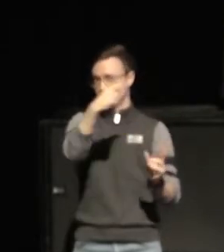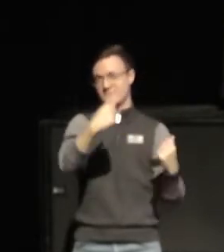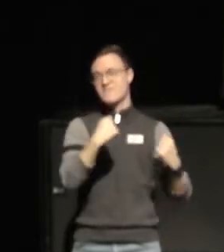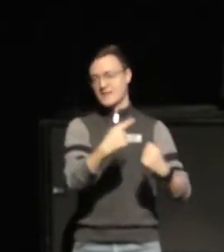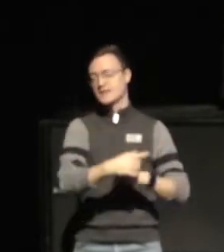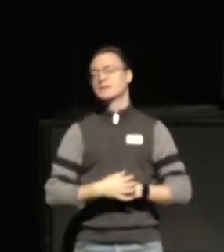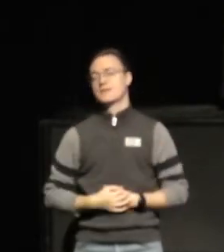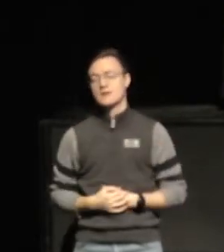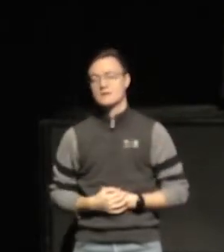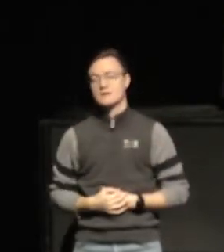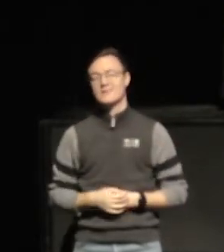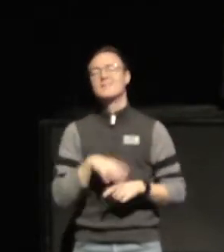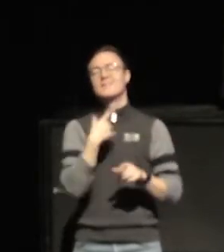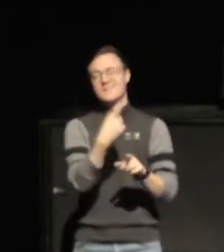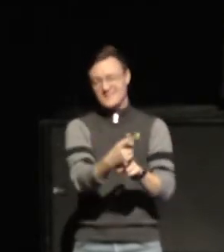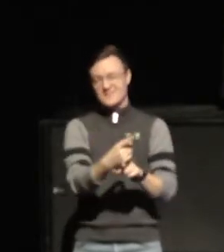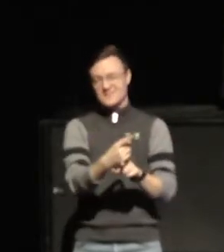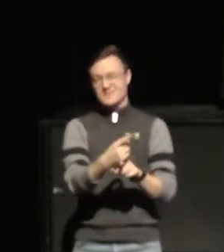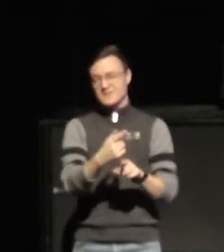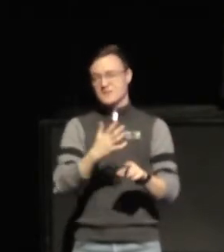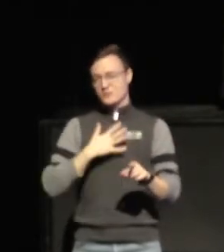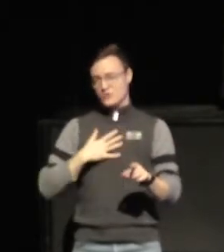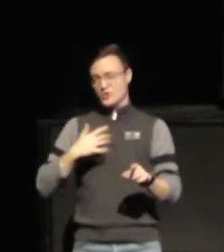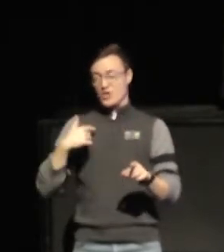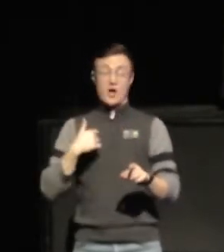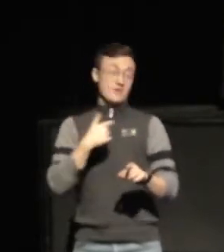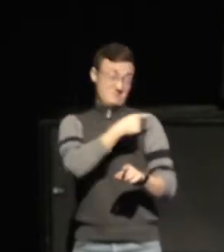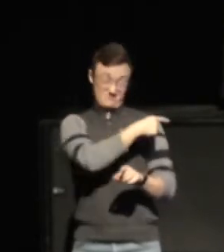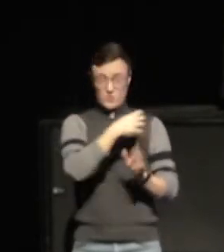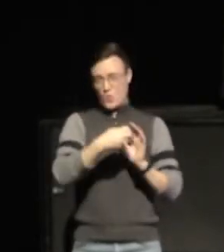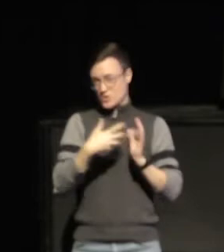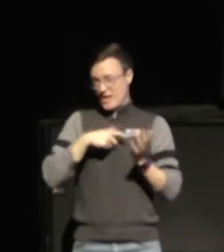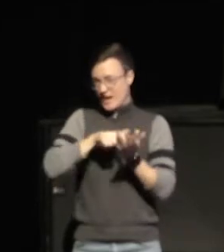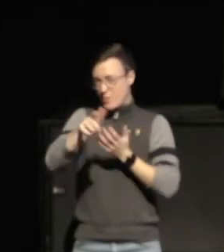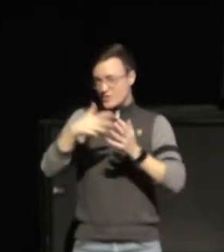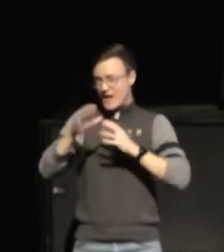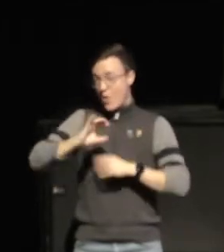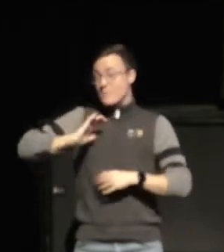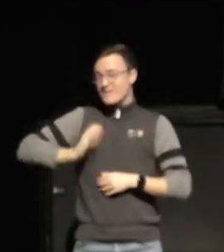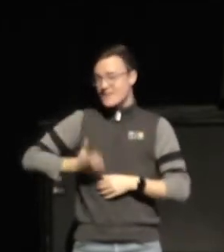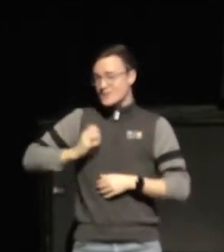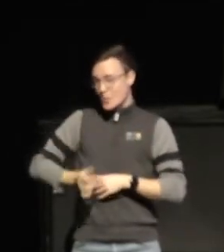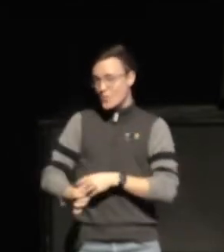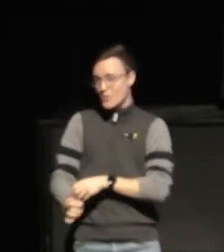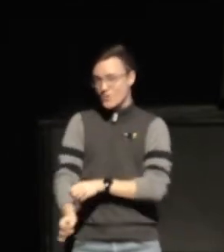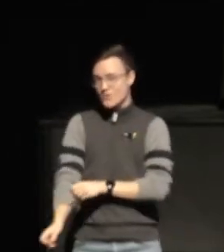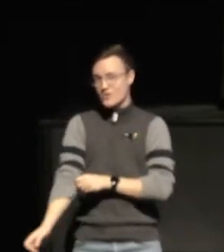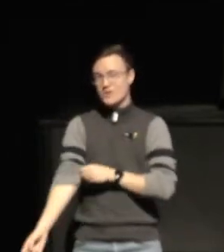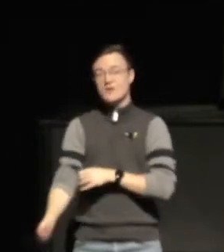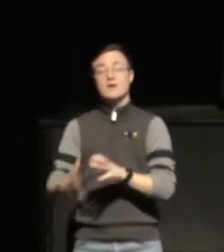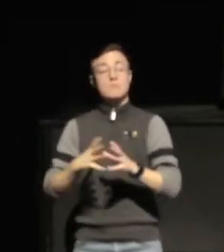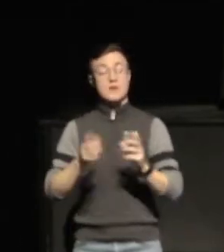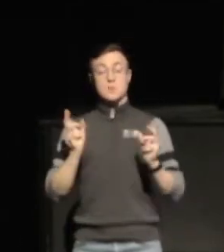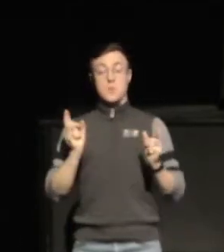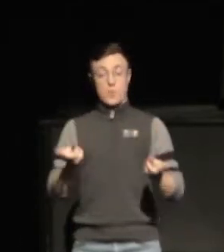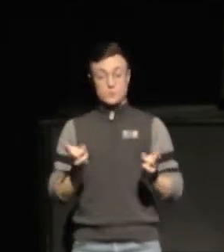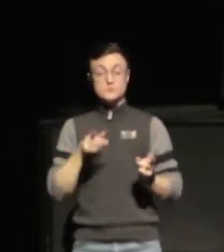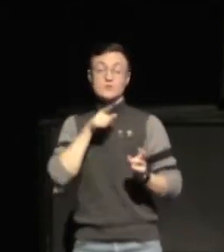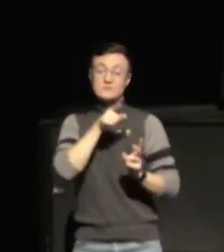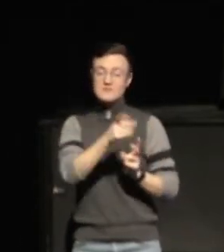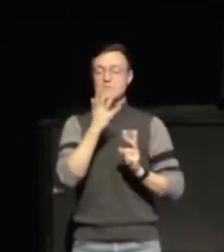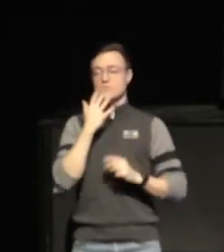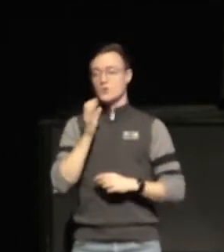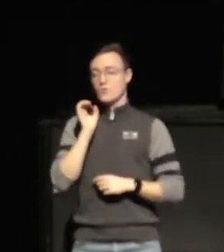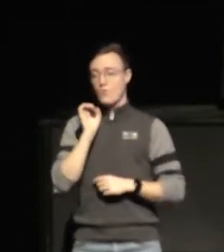And that also relates to, I think this report is called Women's Power, but it also relates to how, for example, in many parts of the world right now,